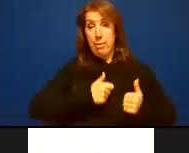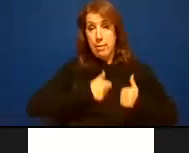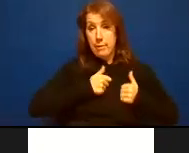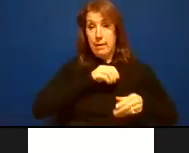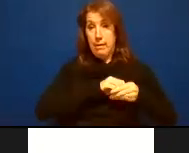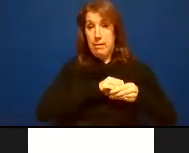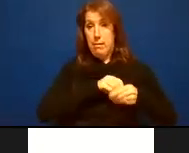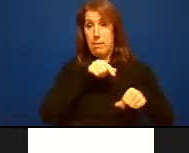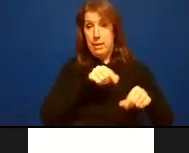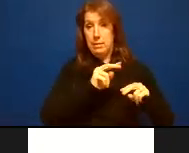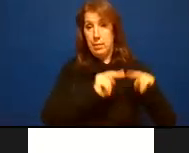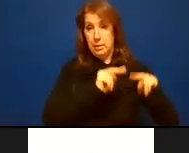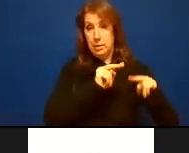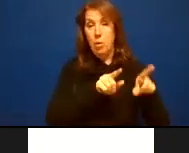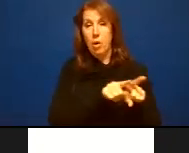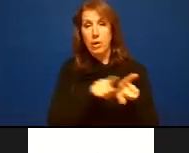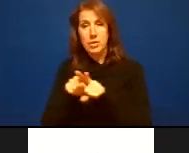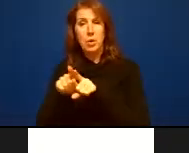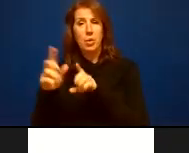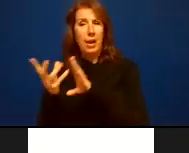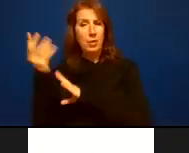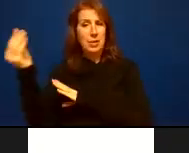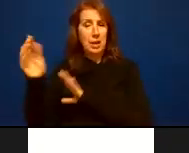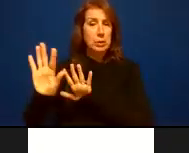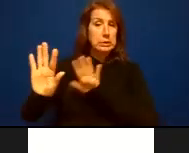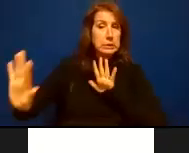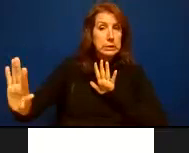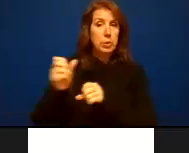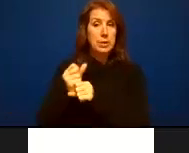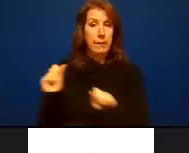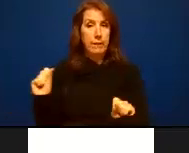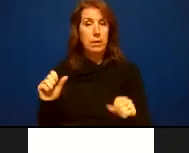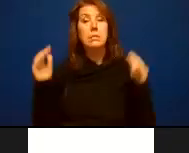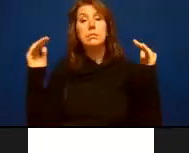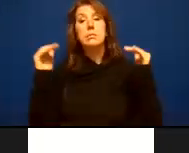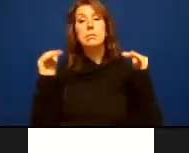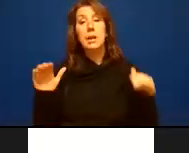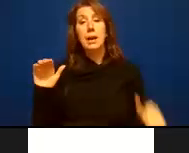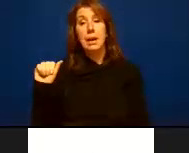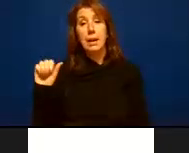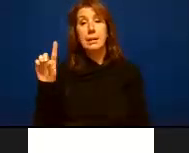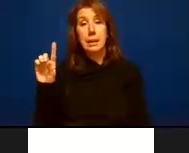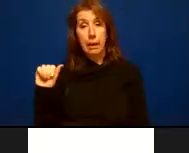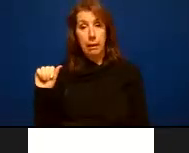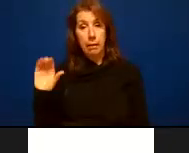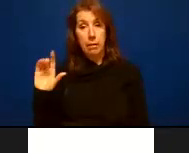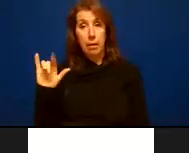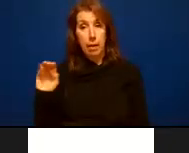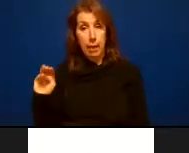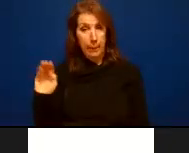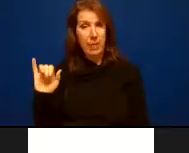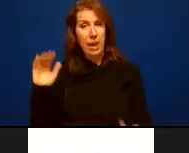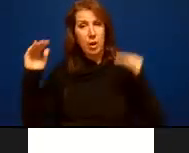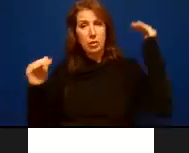people safe outside of the facilities. Other ADA claims have been brought, like in the adult home case, that Title III